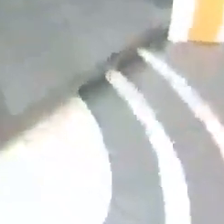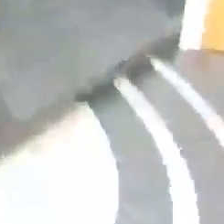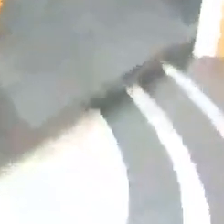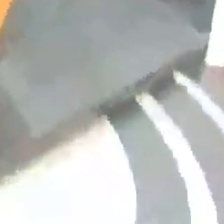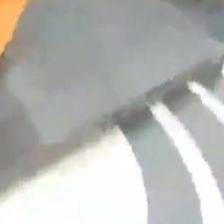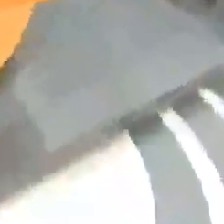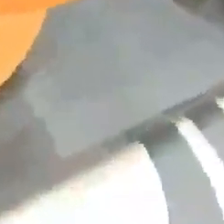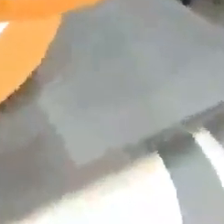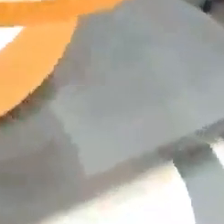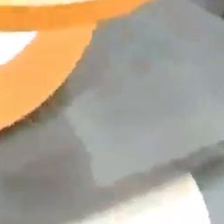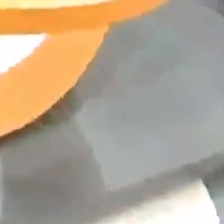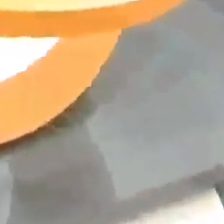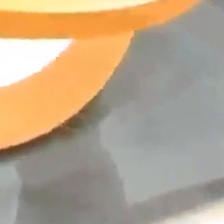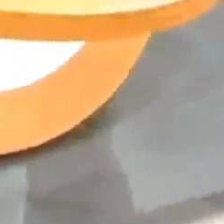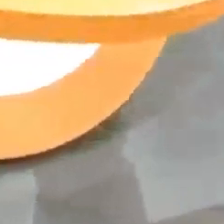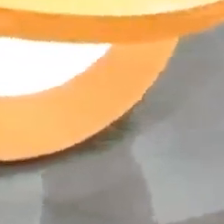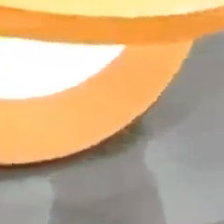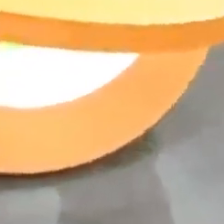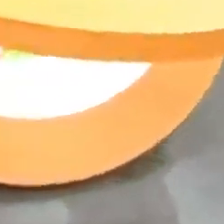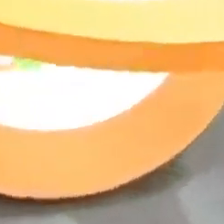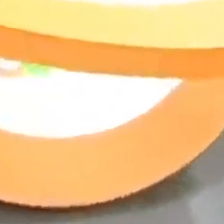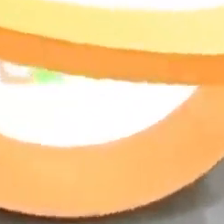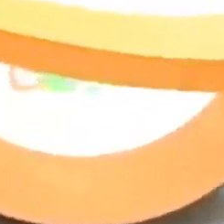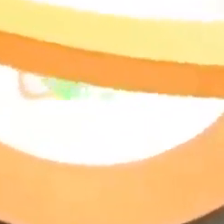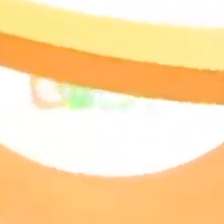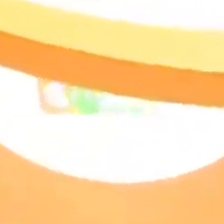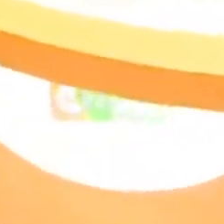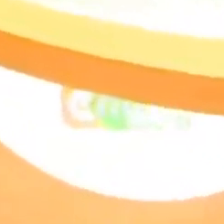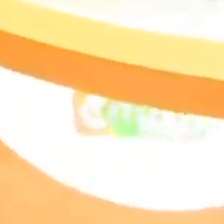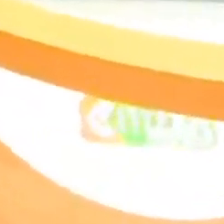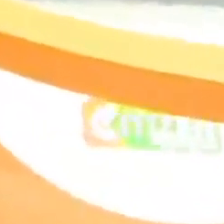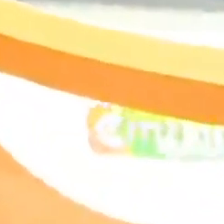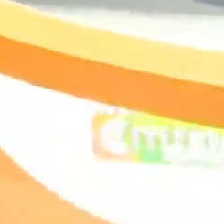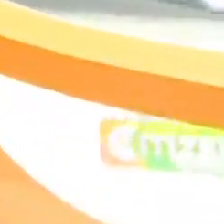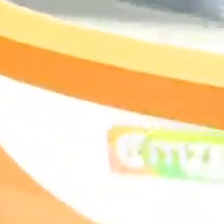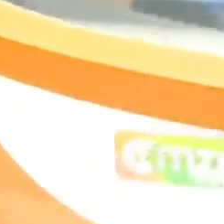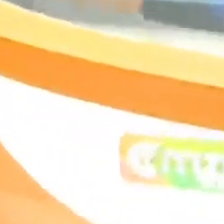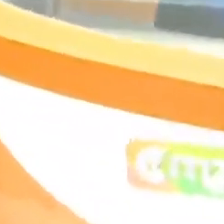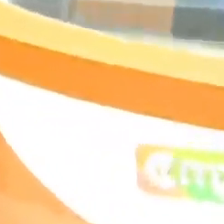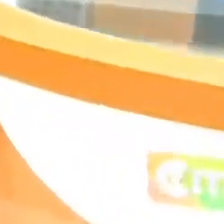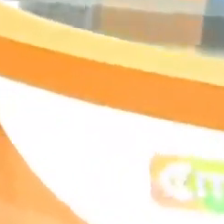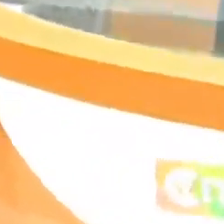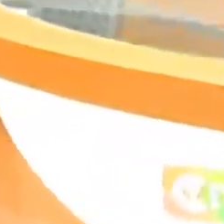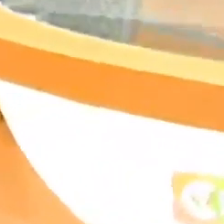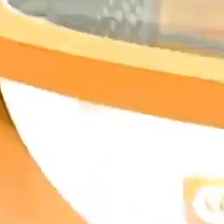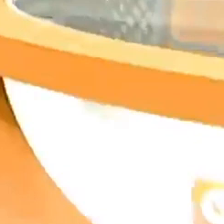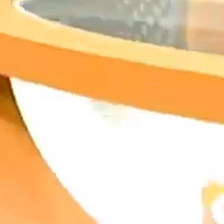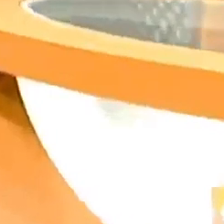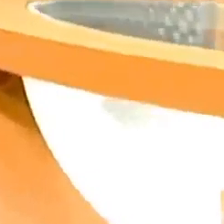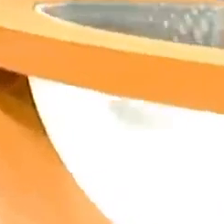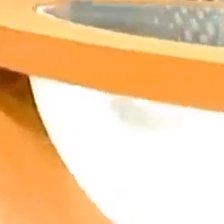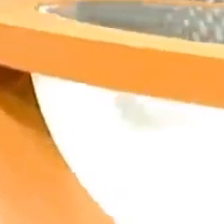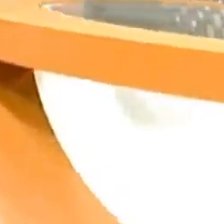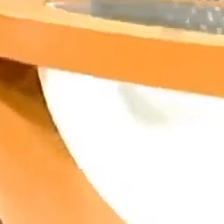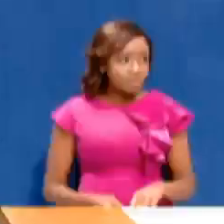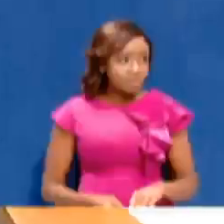All right, on our explainer tonight, we want to talk about the crazy weather patterns that we have seen. Have we seen it before? What